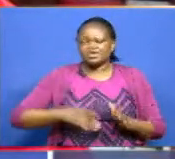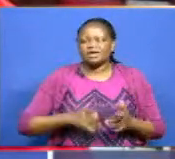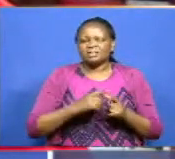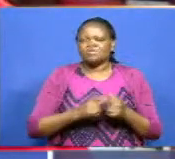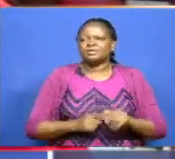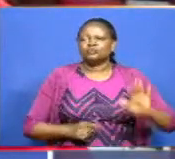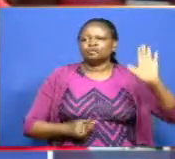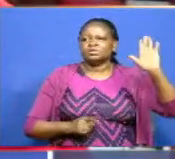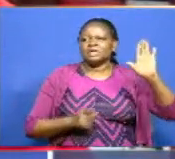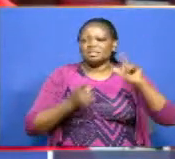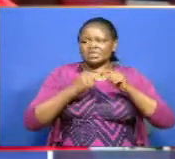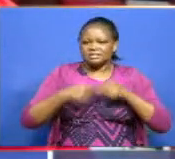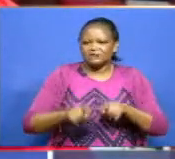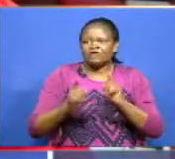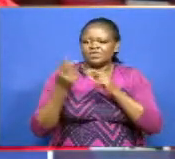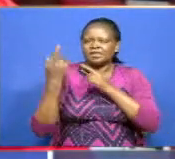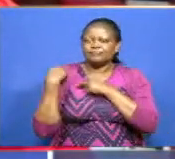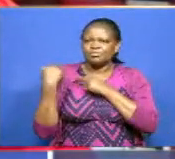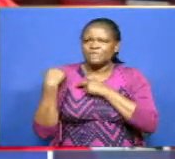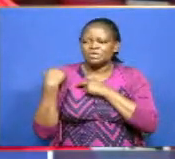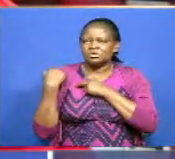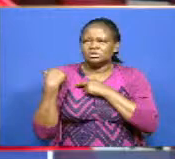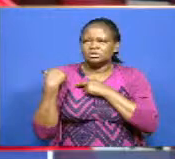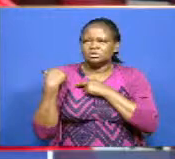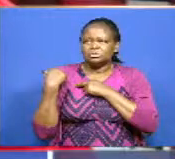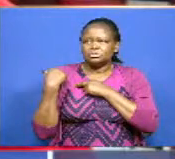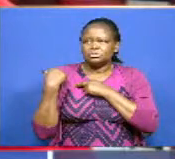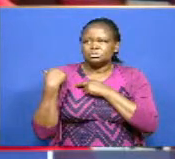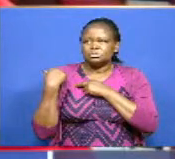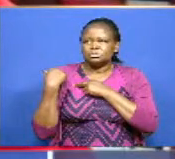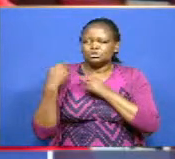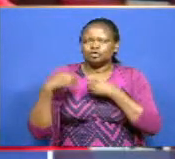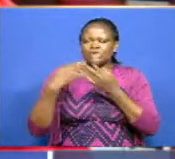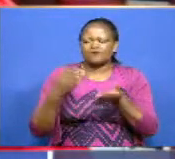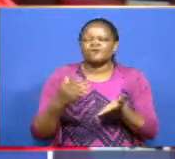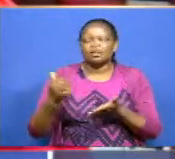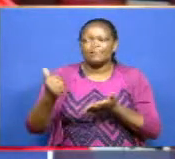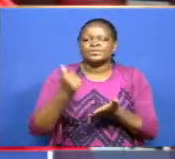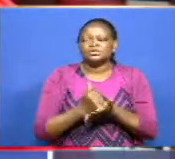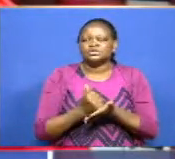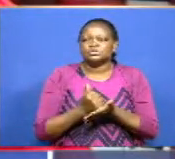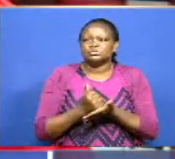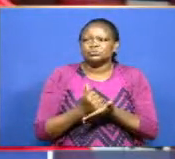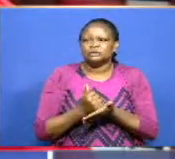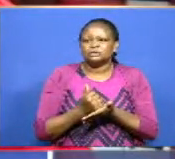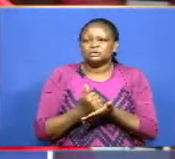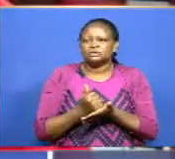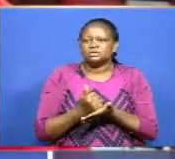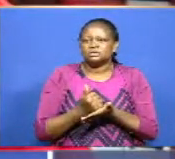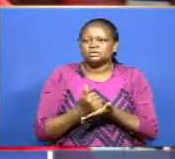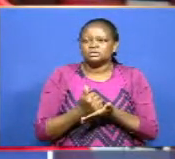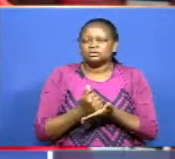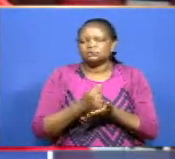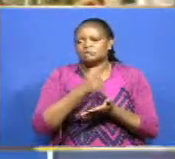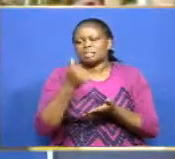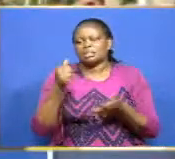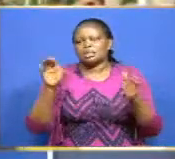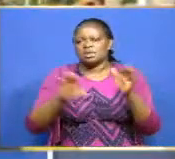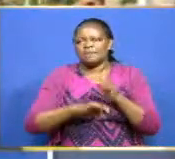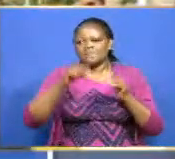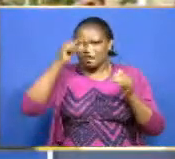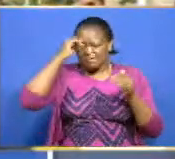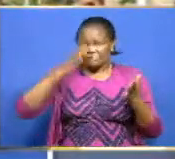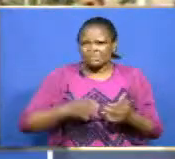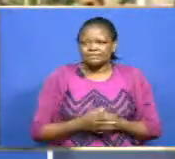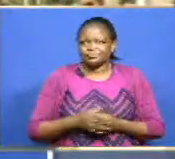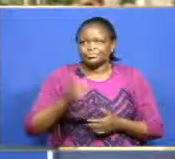be upon her to give a nomination of her intended deputy governor. What has